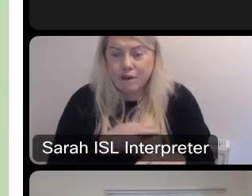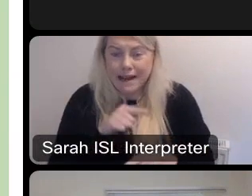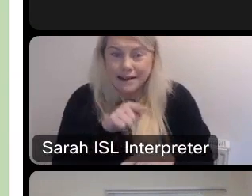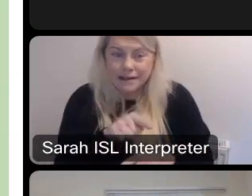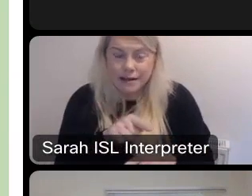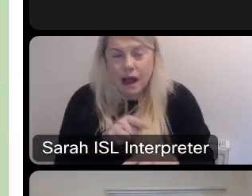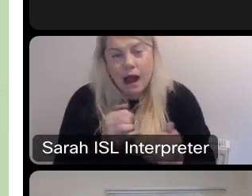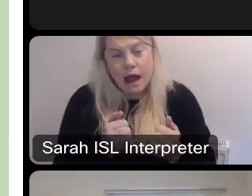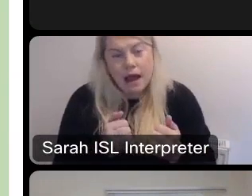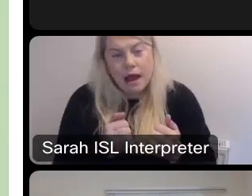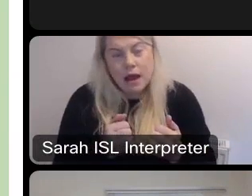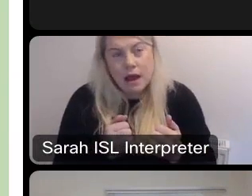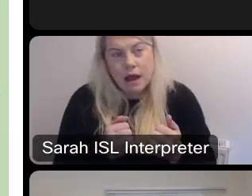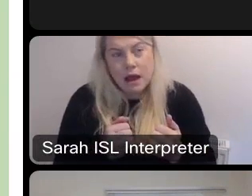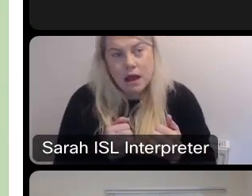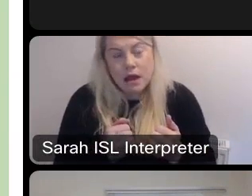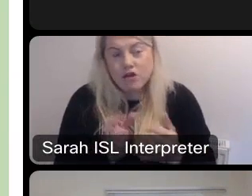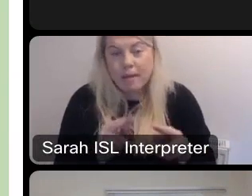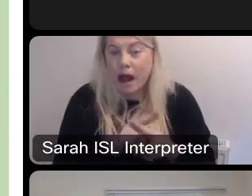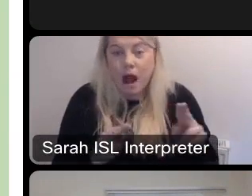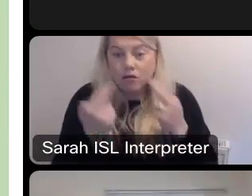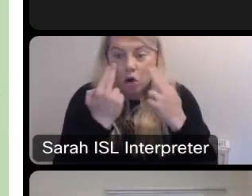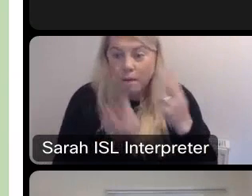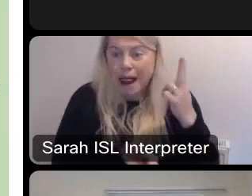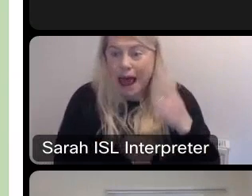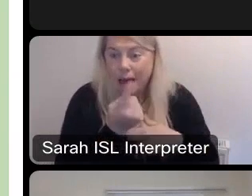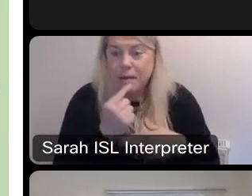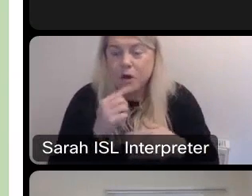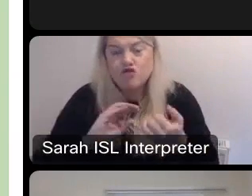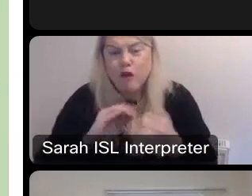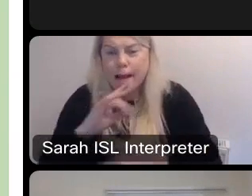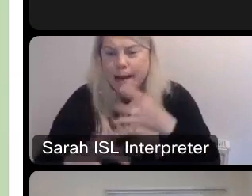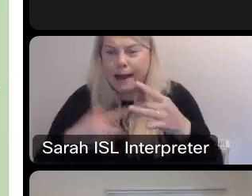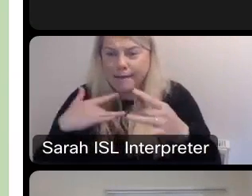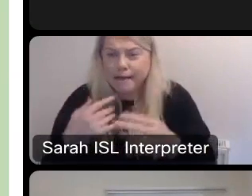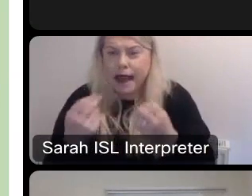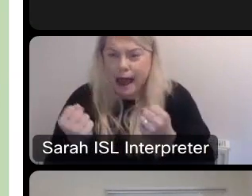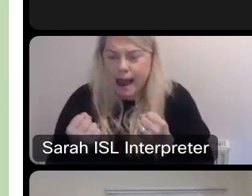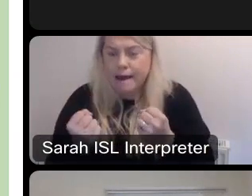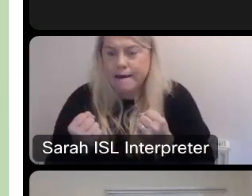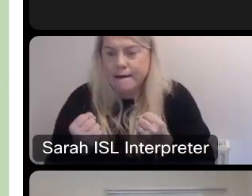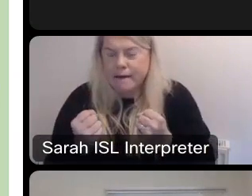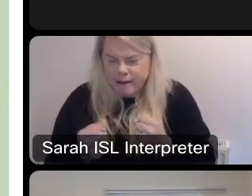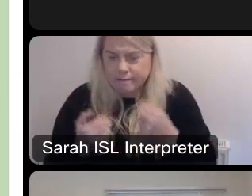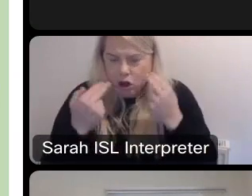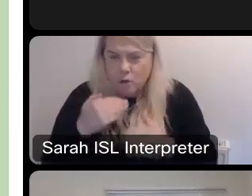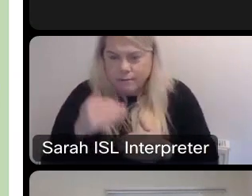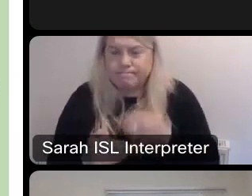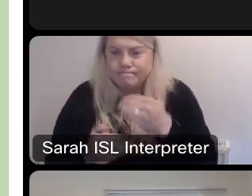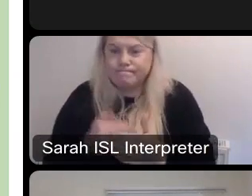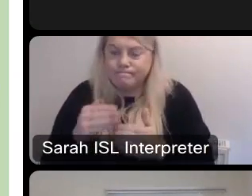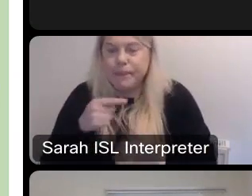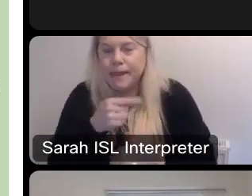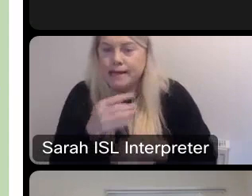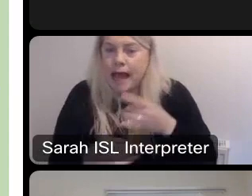normalizing something that is not a normal event. I think that's so. It's to really make people see that, well, this is happening